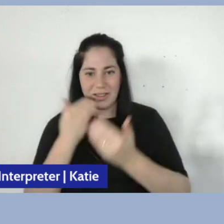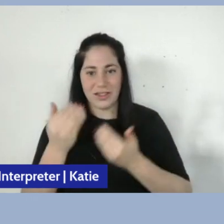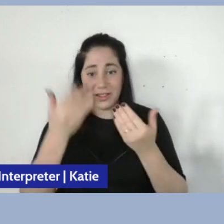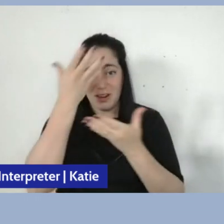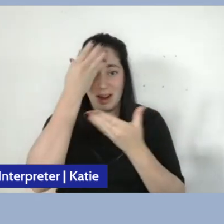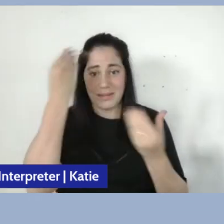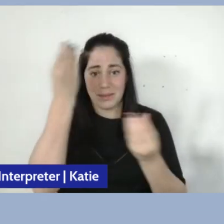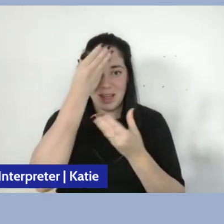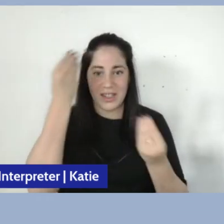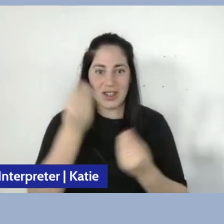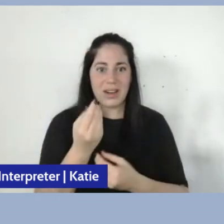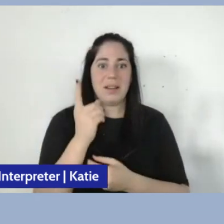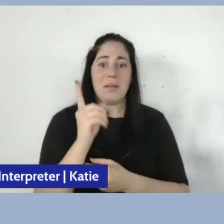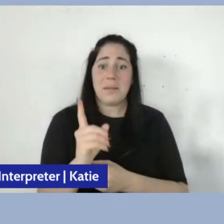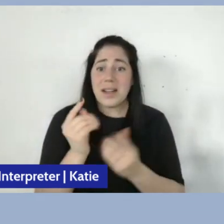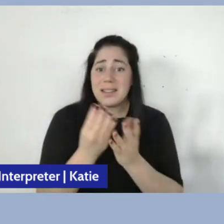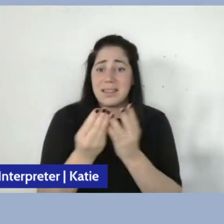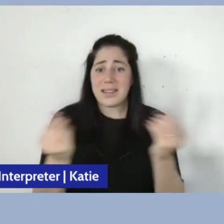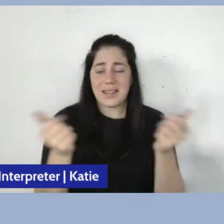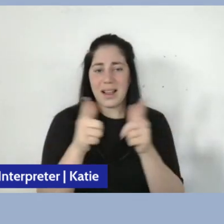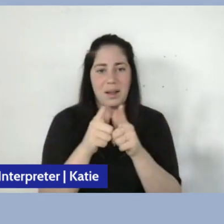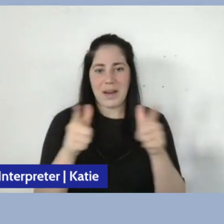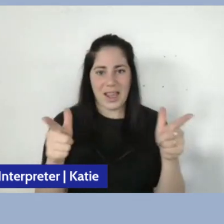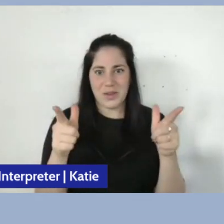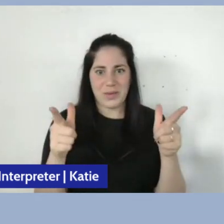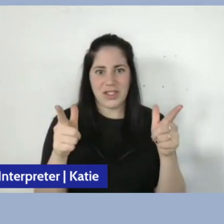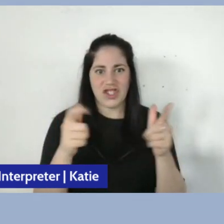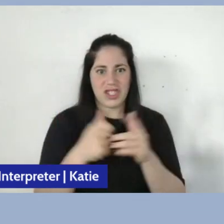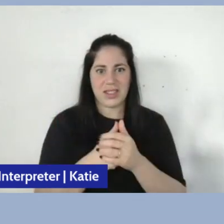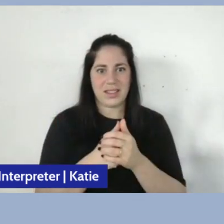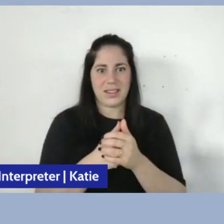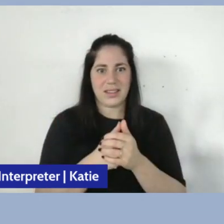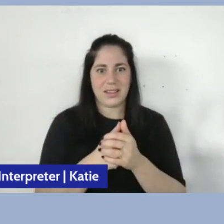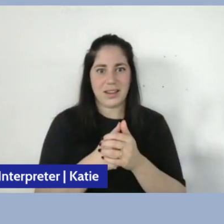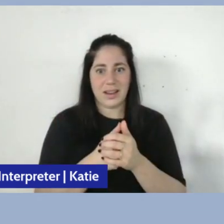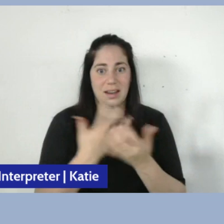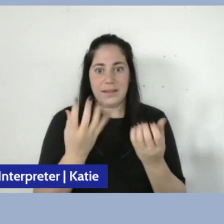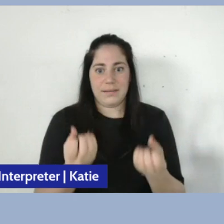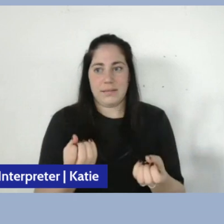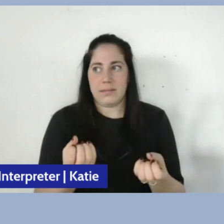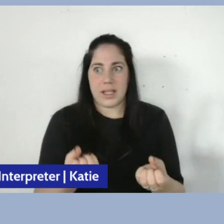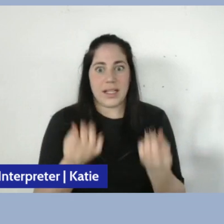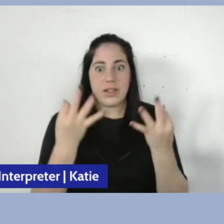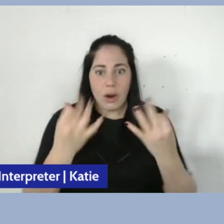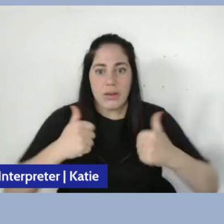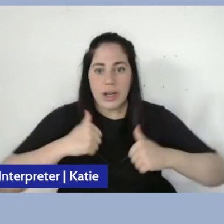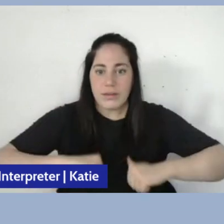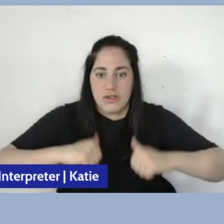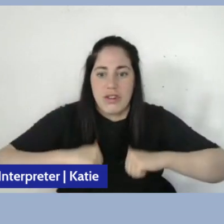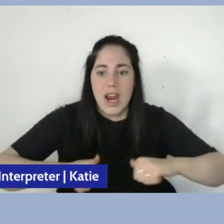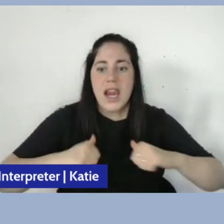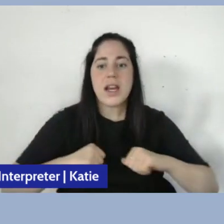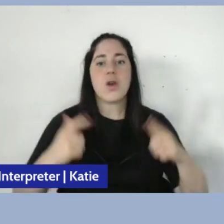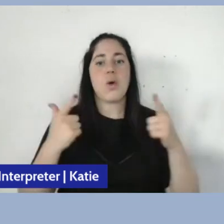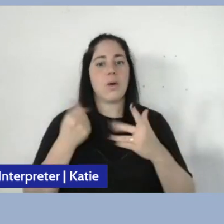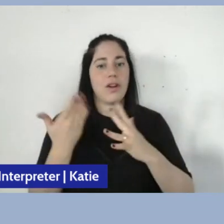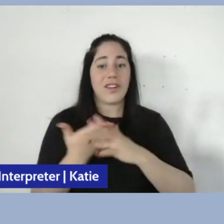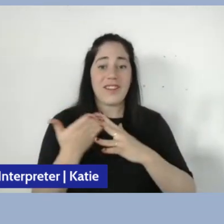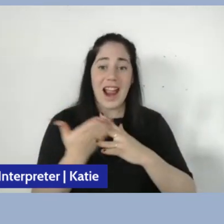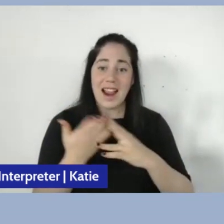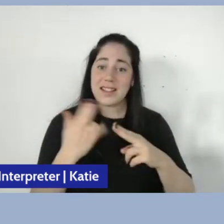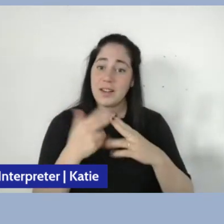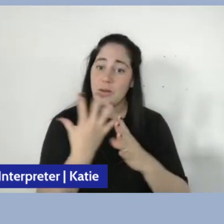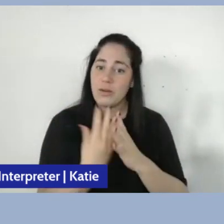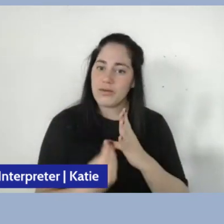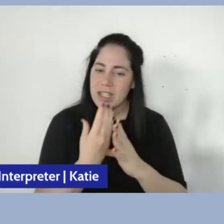some languages, if people don't have training or a lot of access to resources